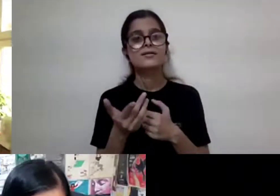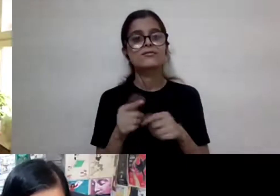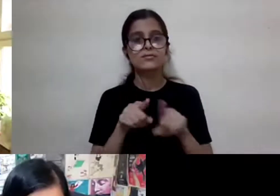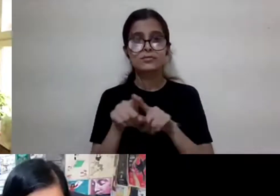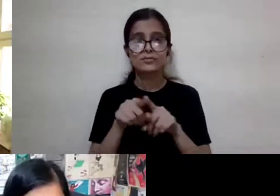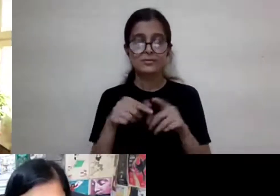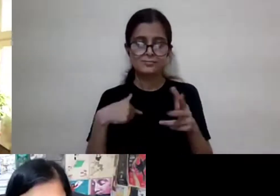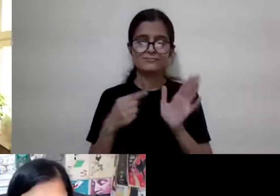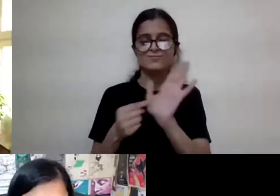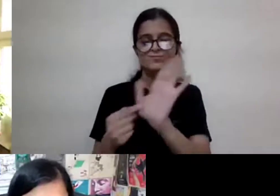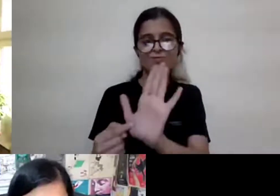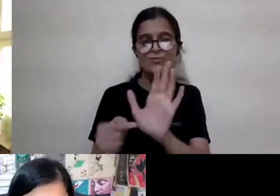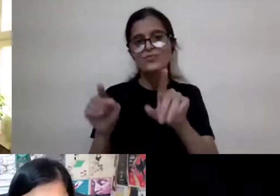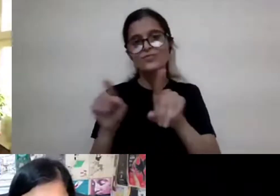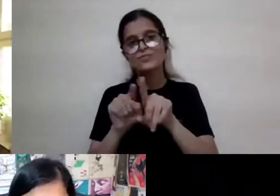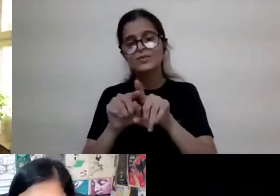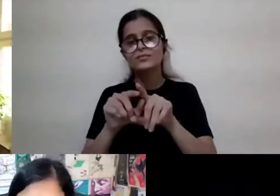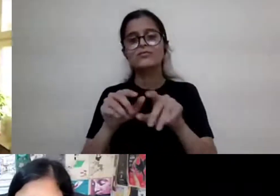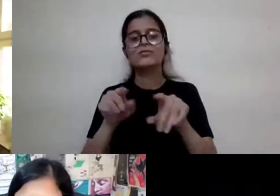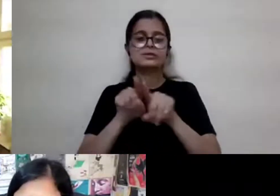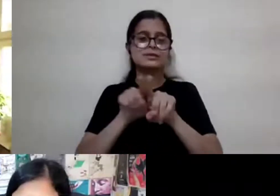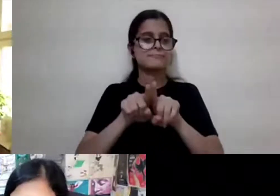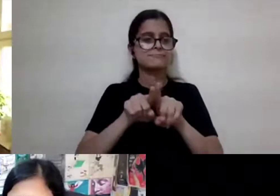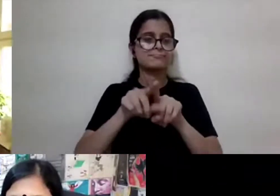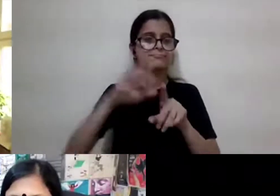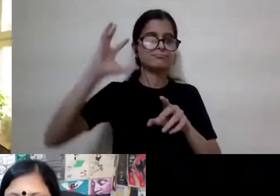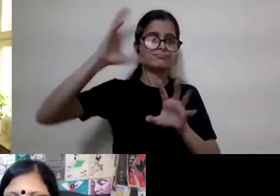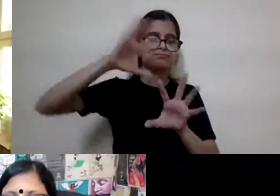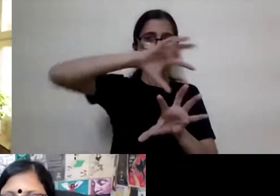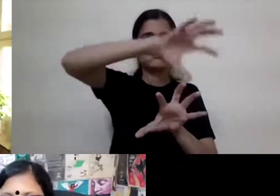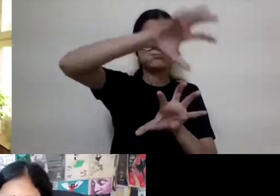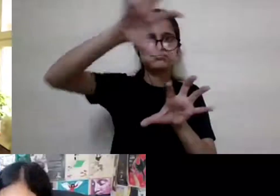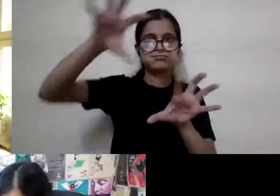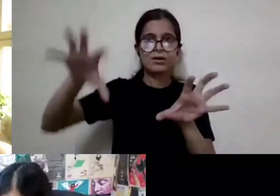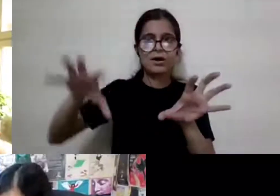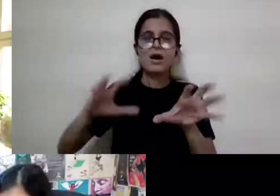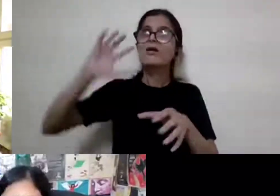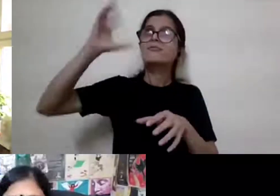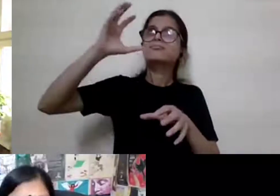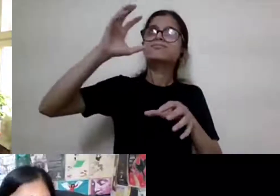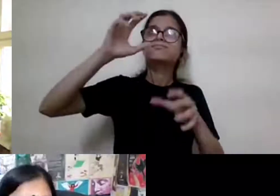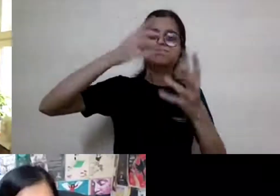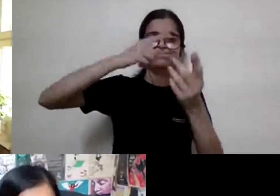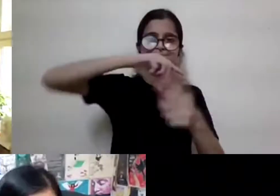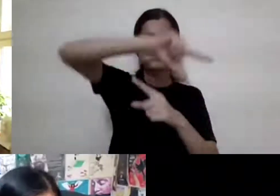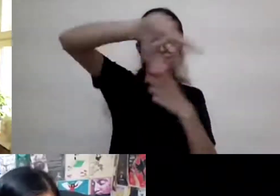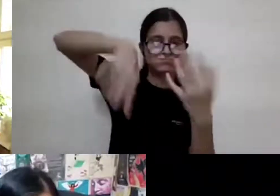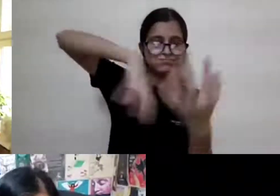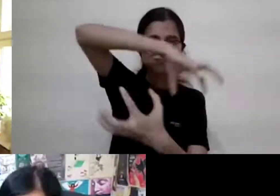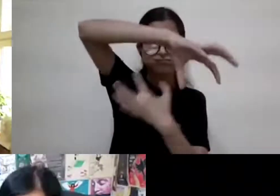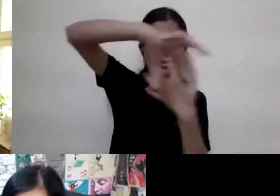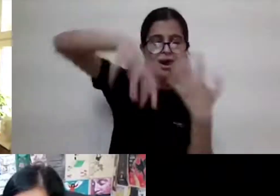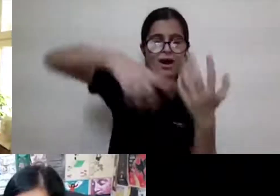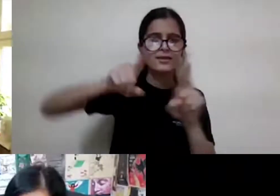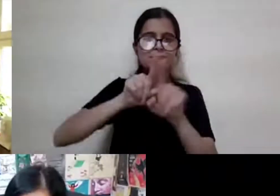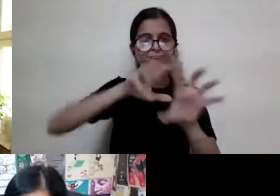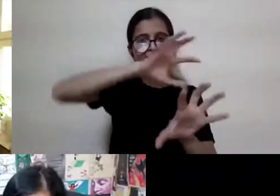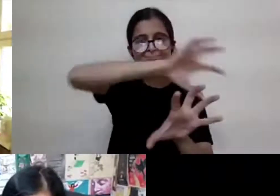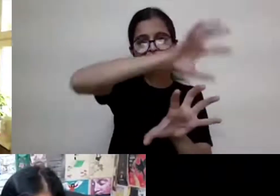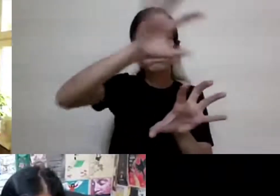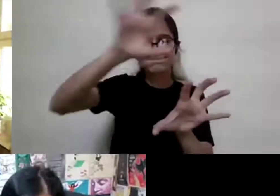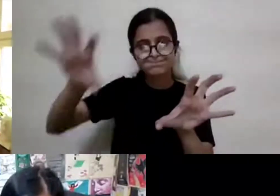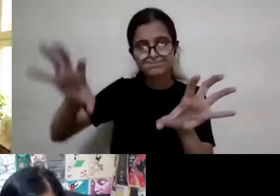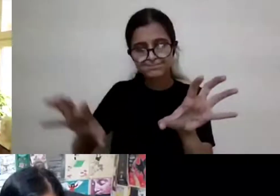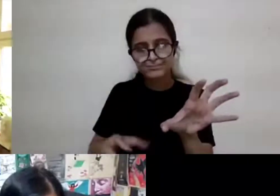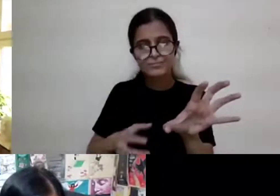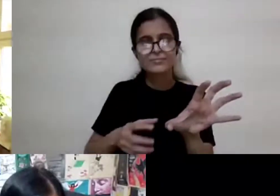I was showing with the solar system in the beginning. If you're having the right attitude and trying to change